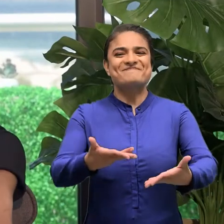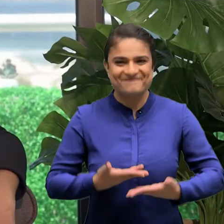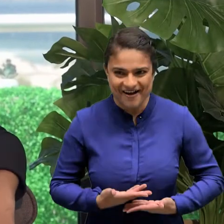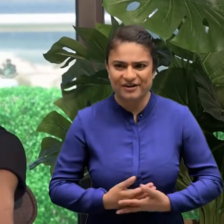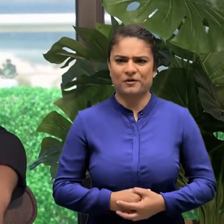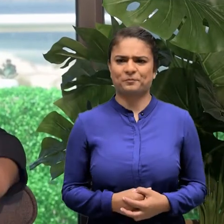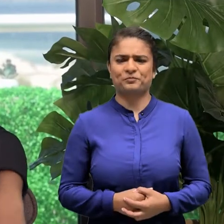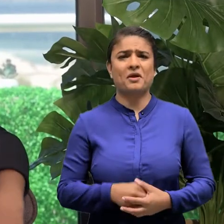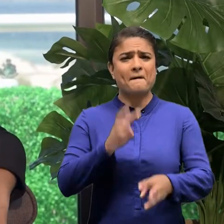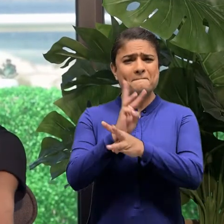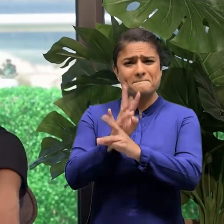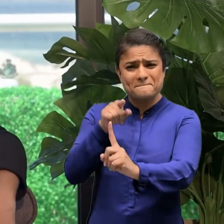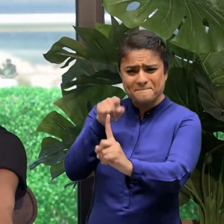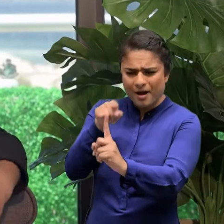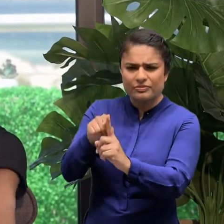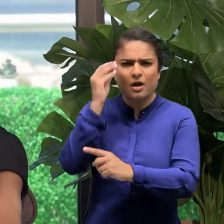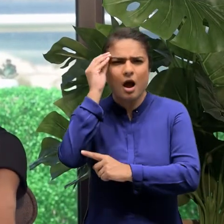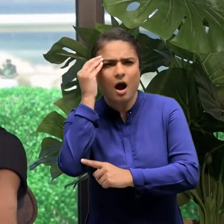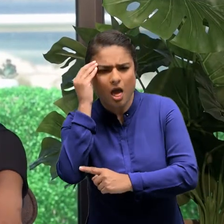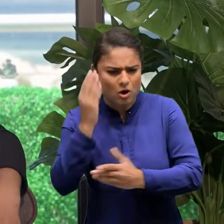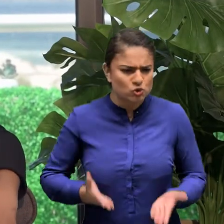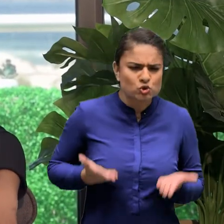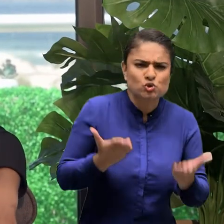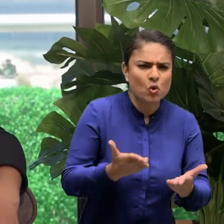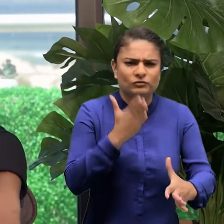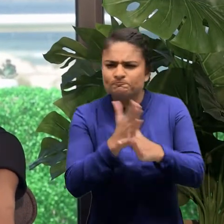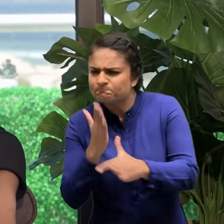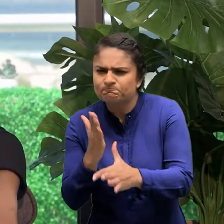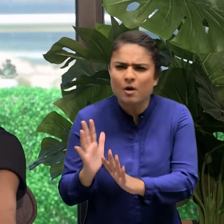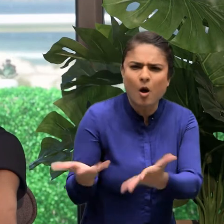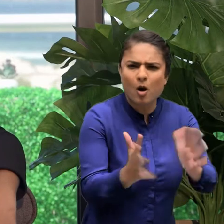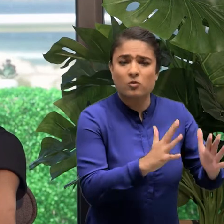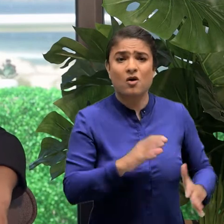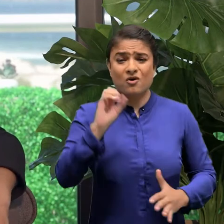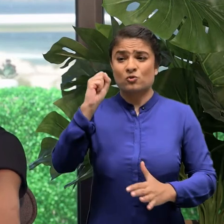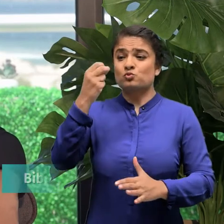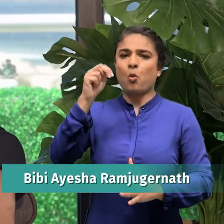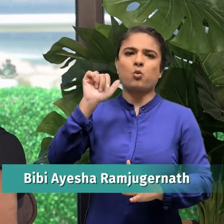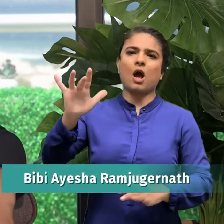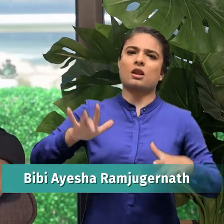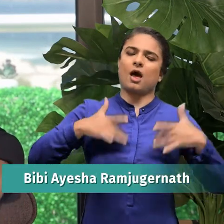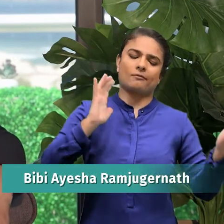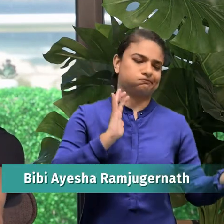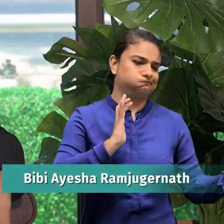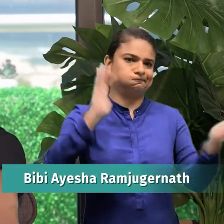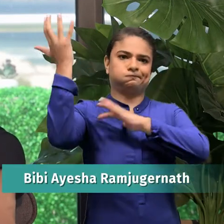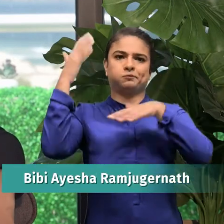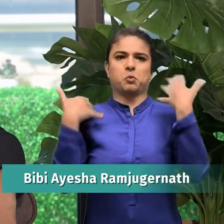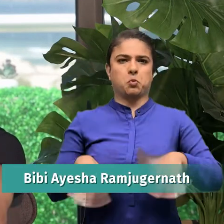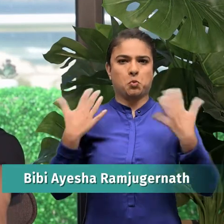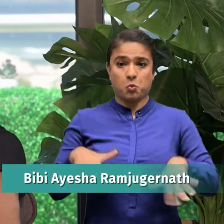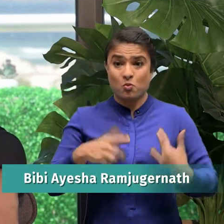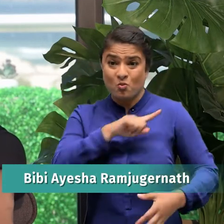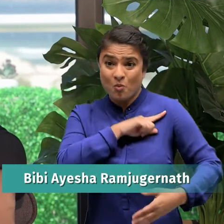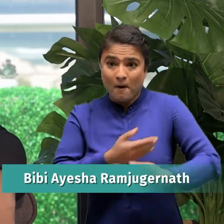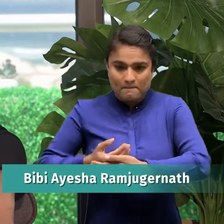Welcome back. As a young mother interested in sculpture and engaged in community service work, Shona's life took a dramatic turn with the birth